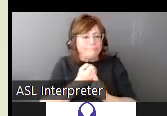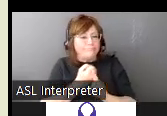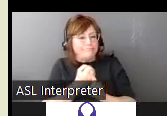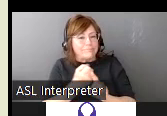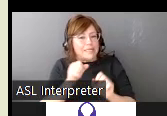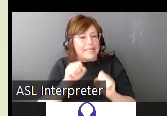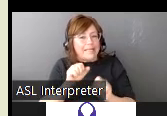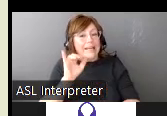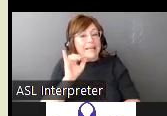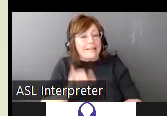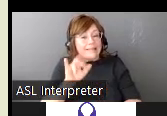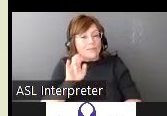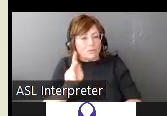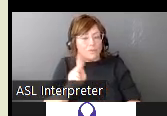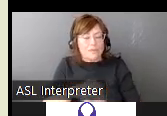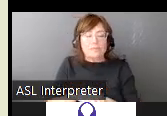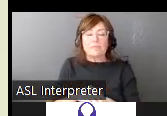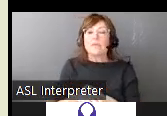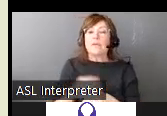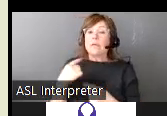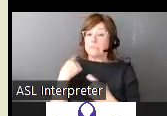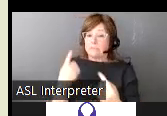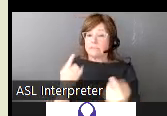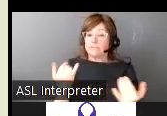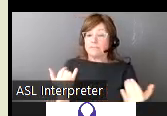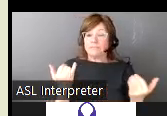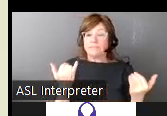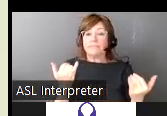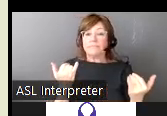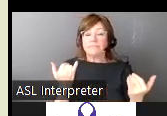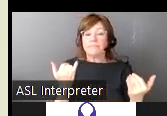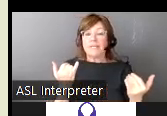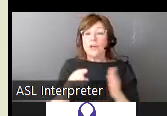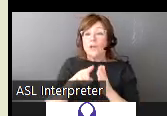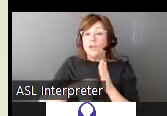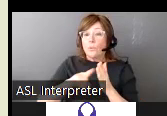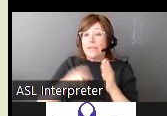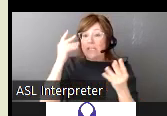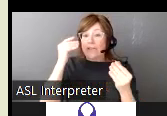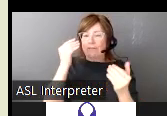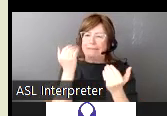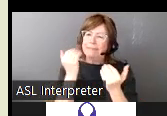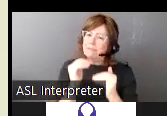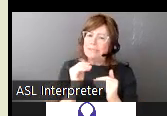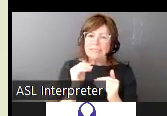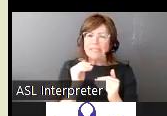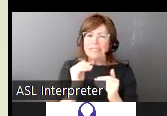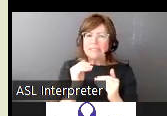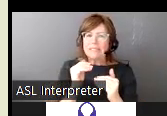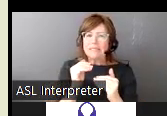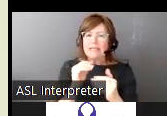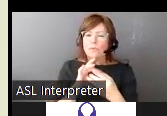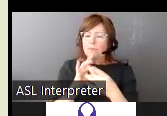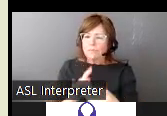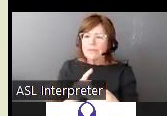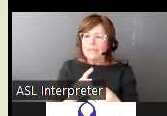elders. To date, there is limited research on elder abuse in the Chinese